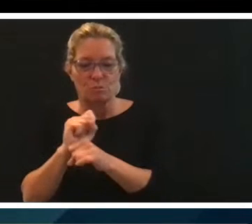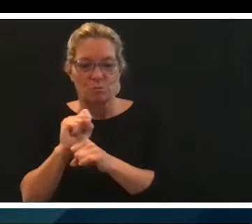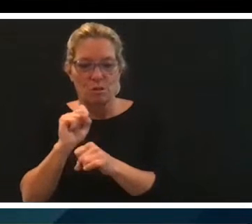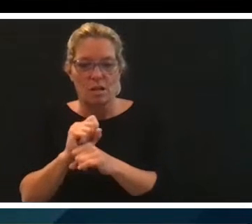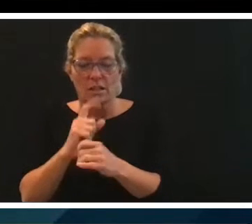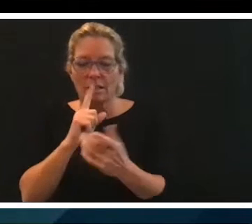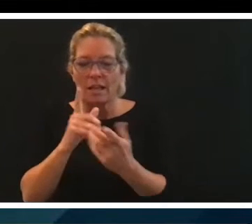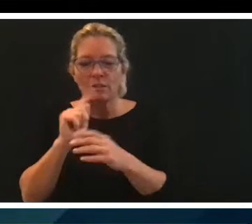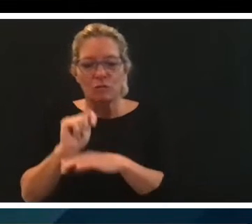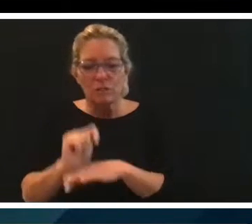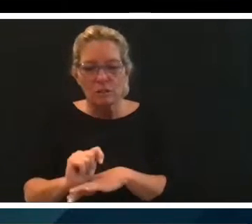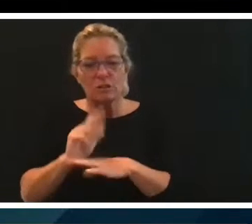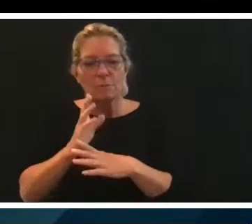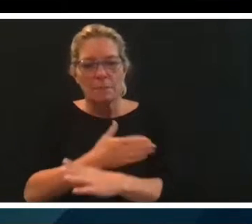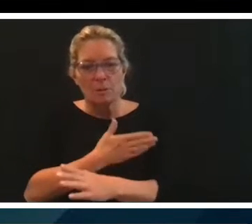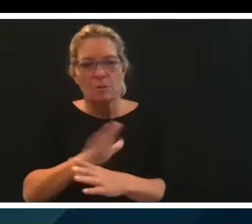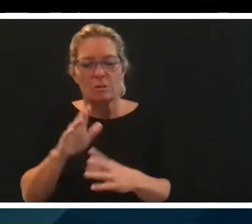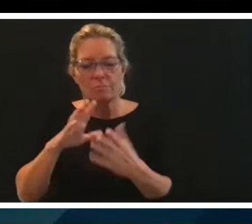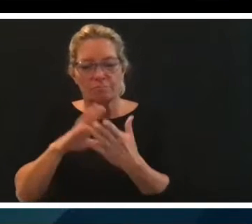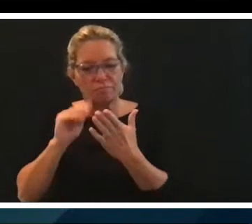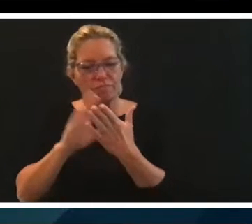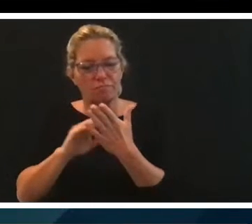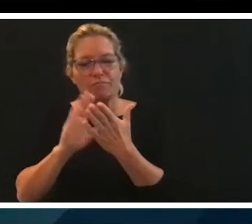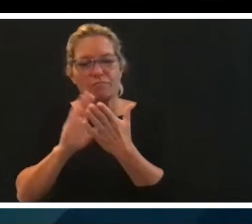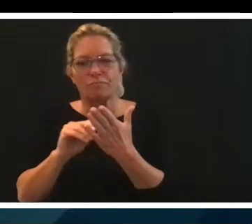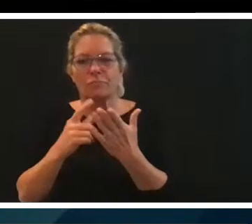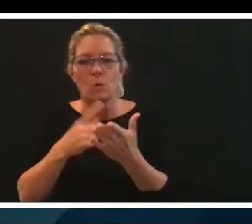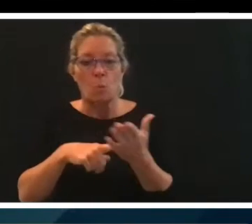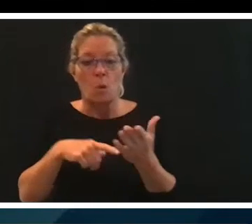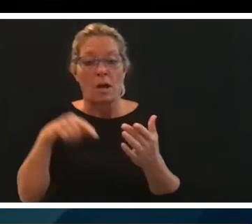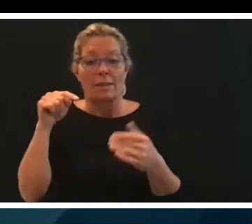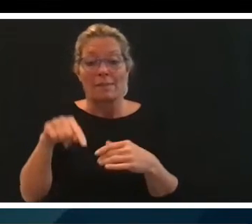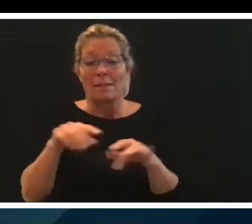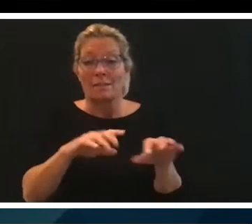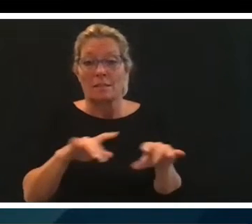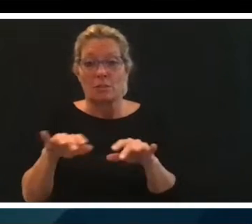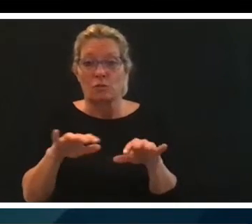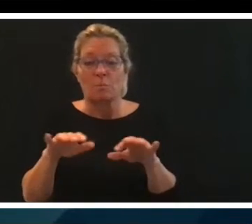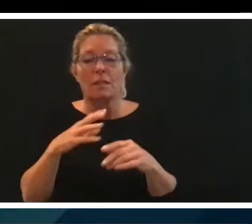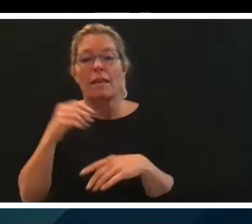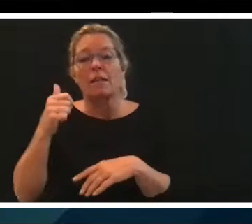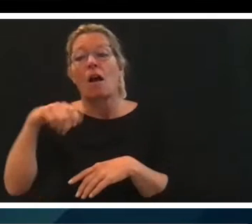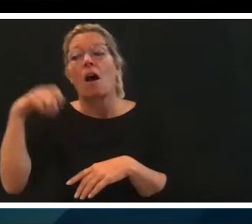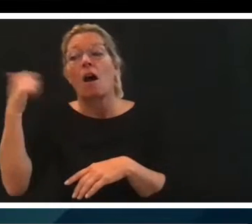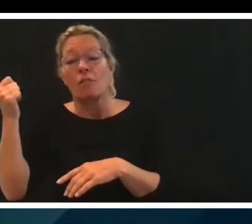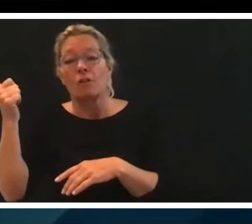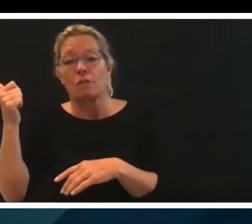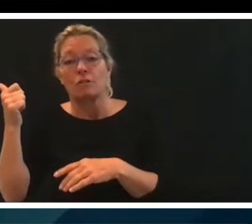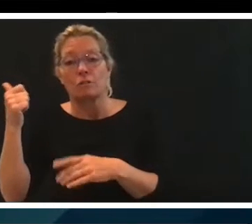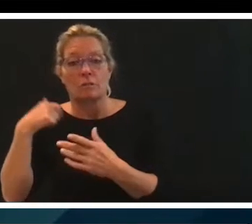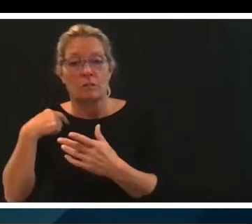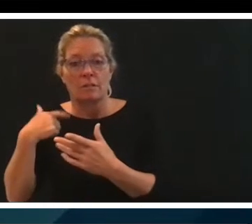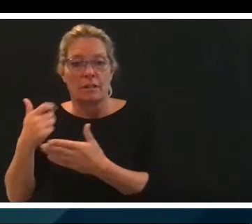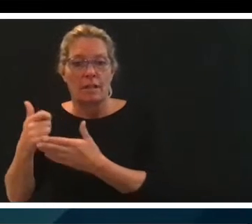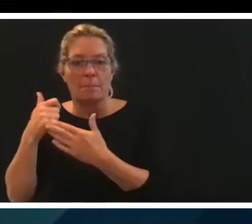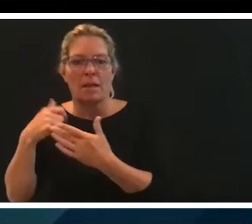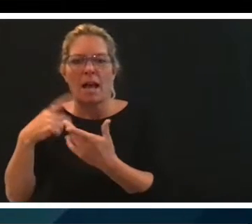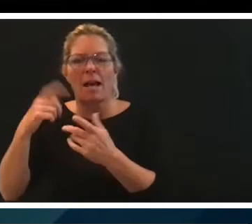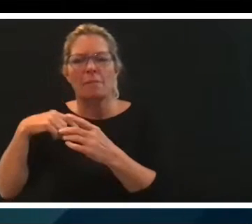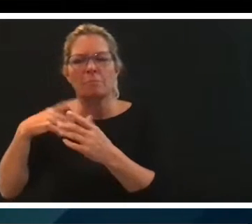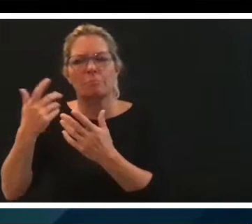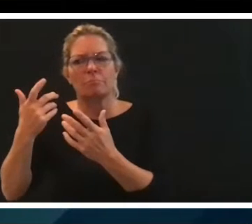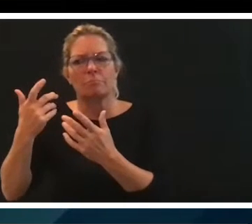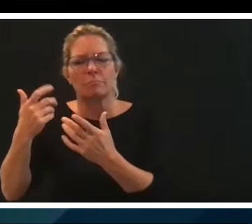learned what this instrument and other instruments meant. I play a lot of instruments, but it all